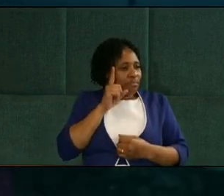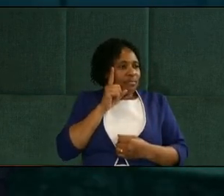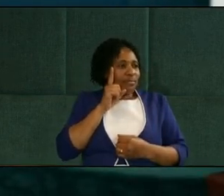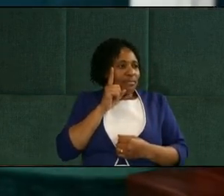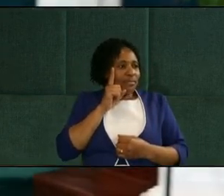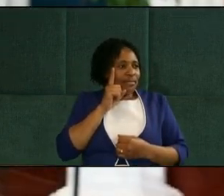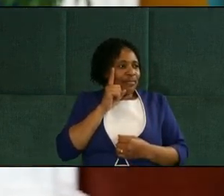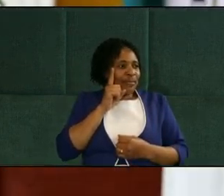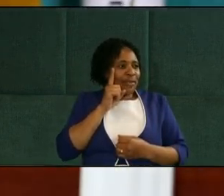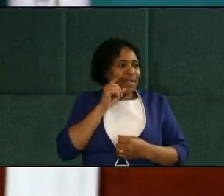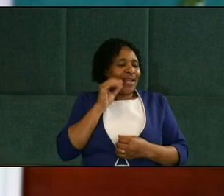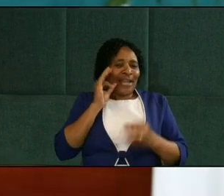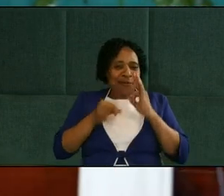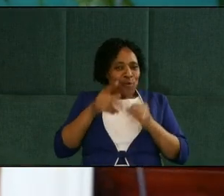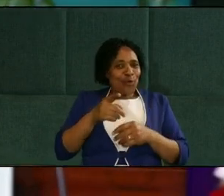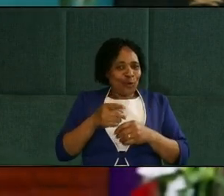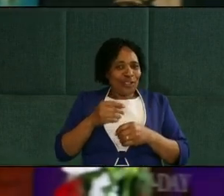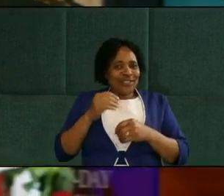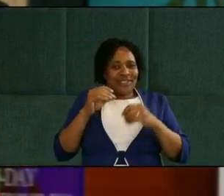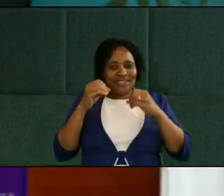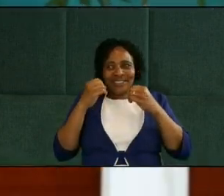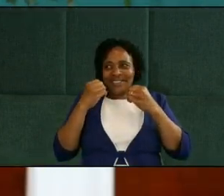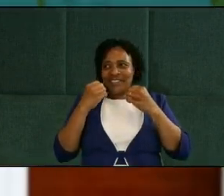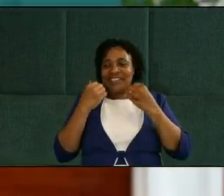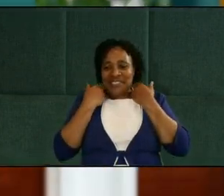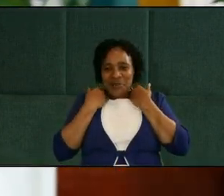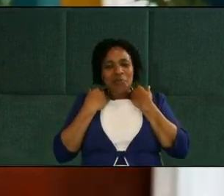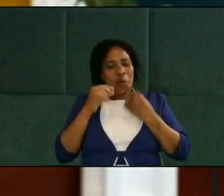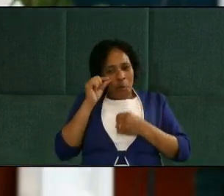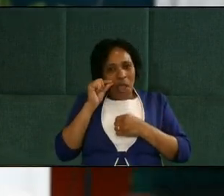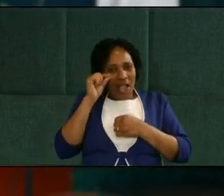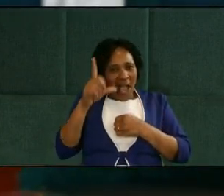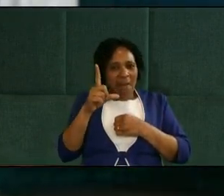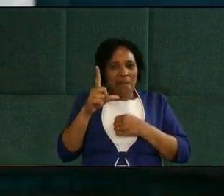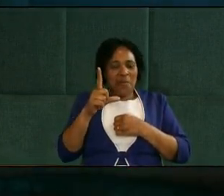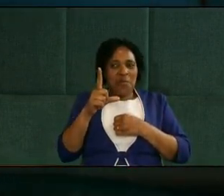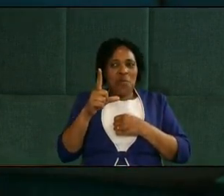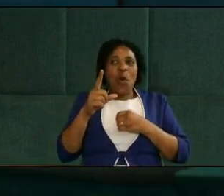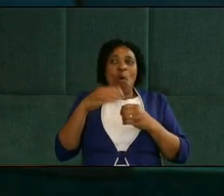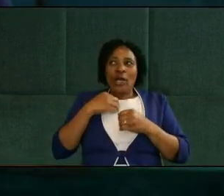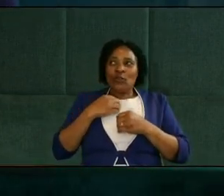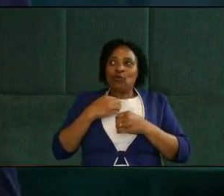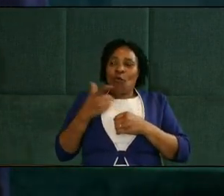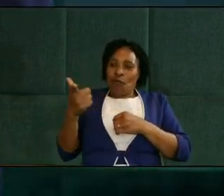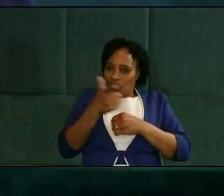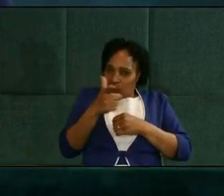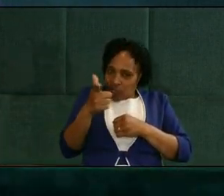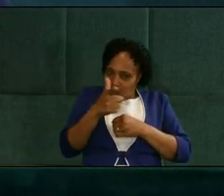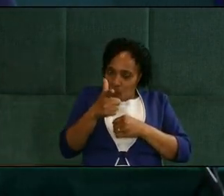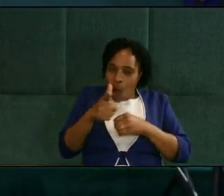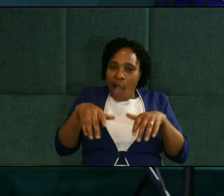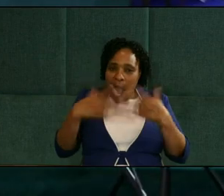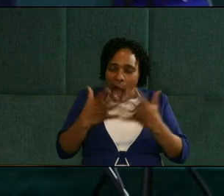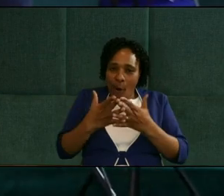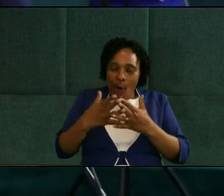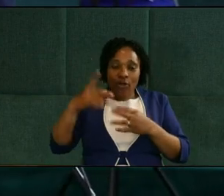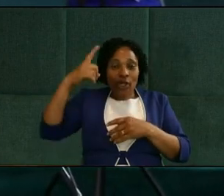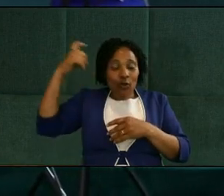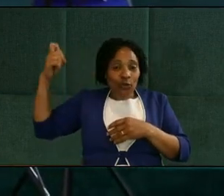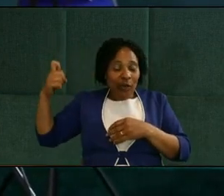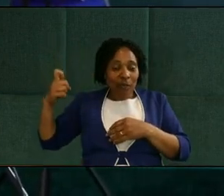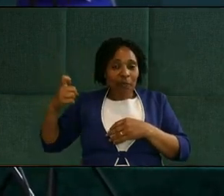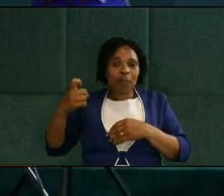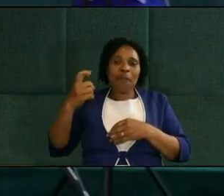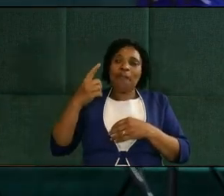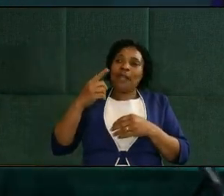Because I'm going to give you a little video graphic of what the dream looked like, which you just read a